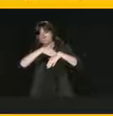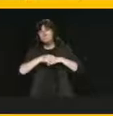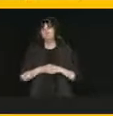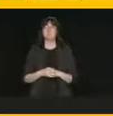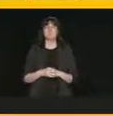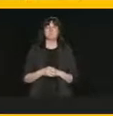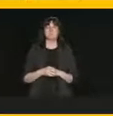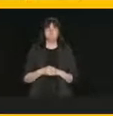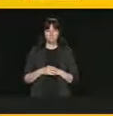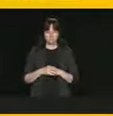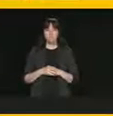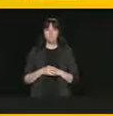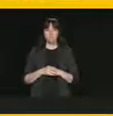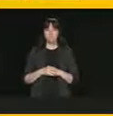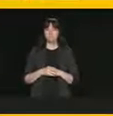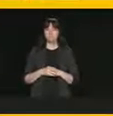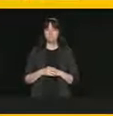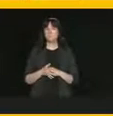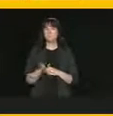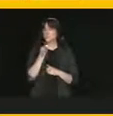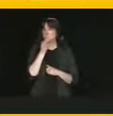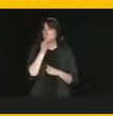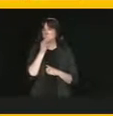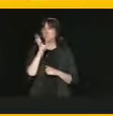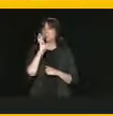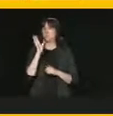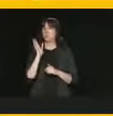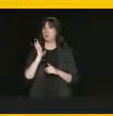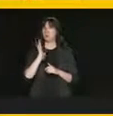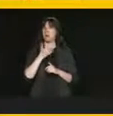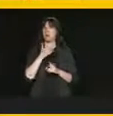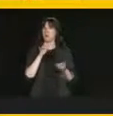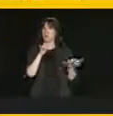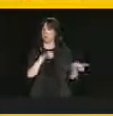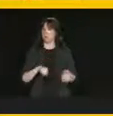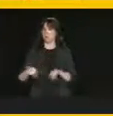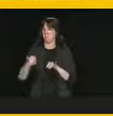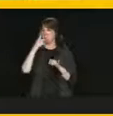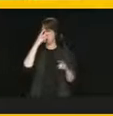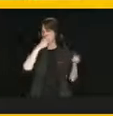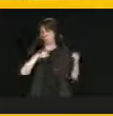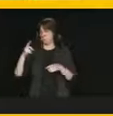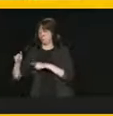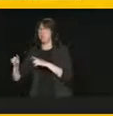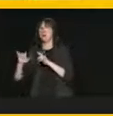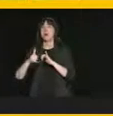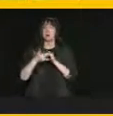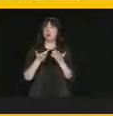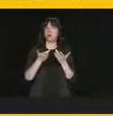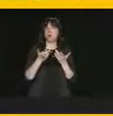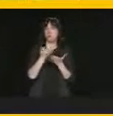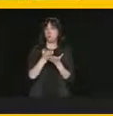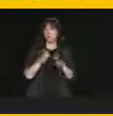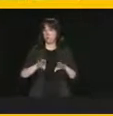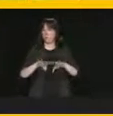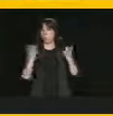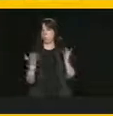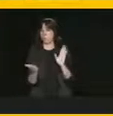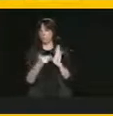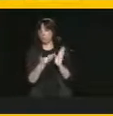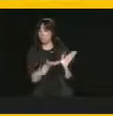Soon, we will be sharing all the common principles with respect to restarting the economy on which the